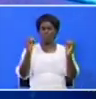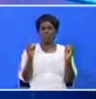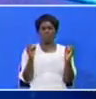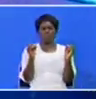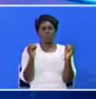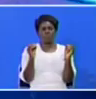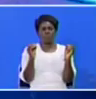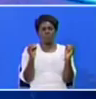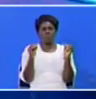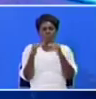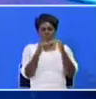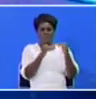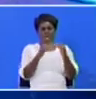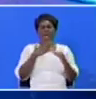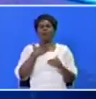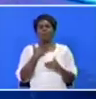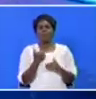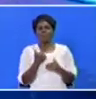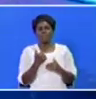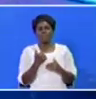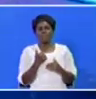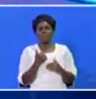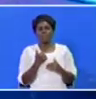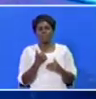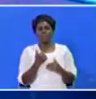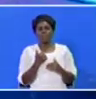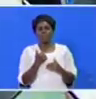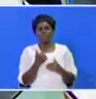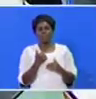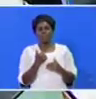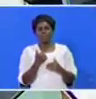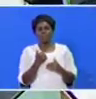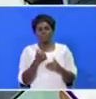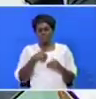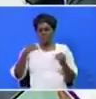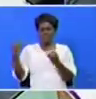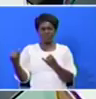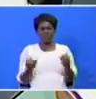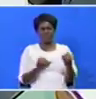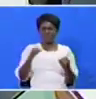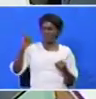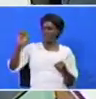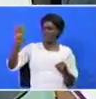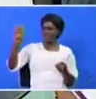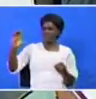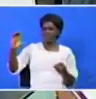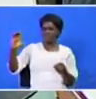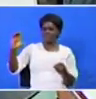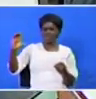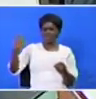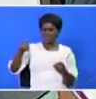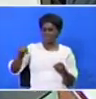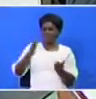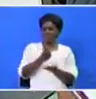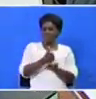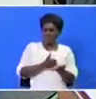to be fair, I had earlier been informed that you had even invited IEBC, that they would have been part of